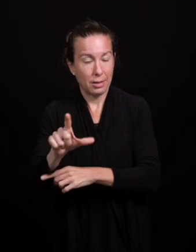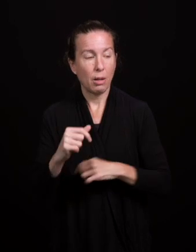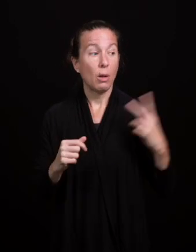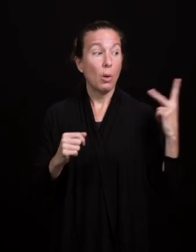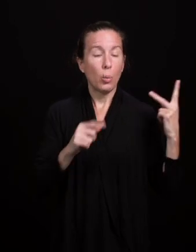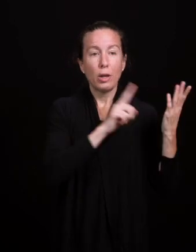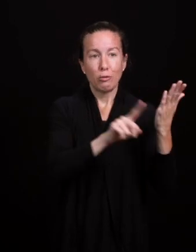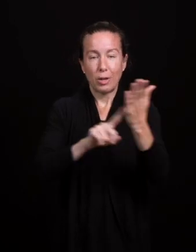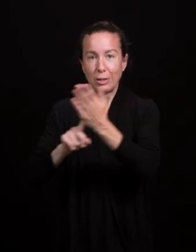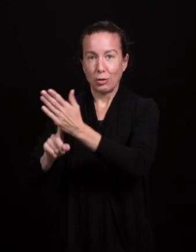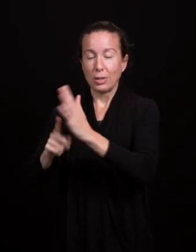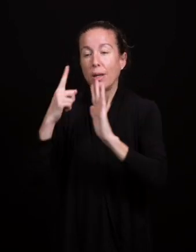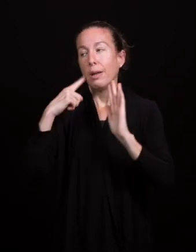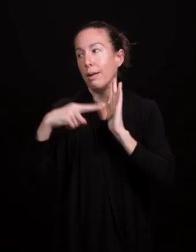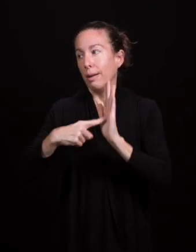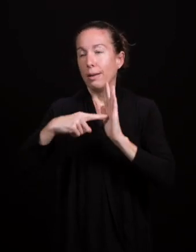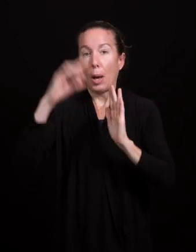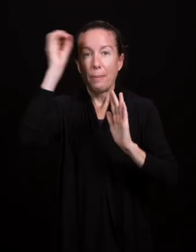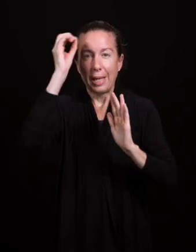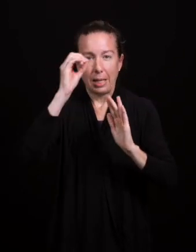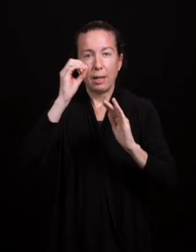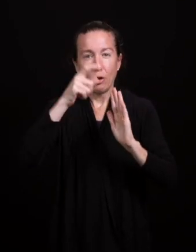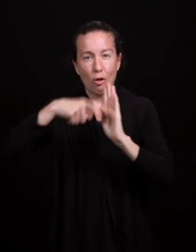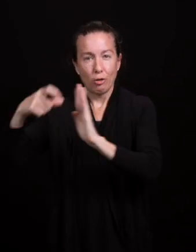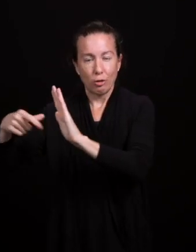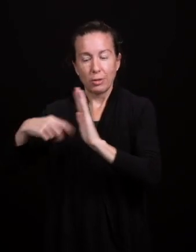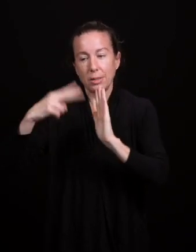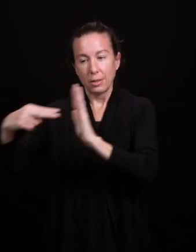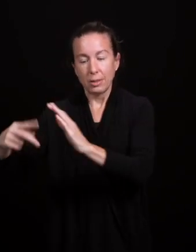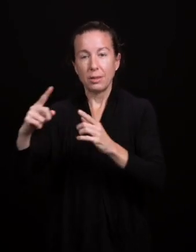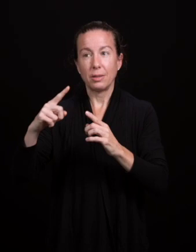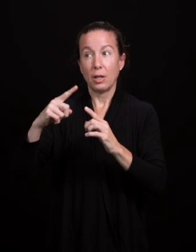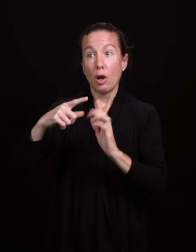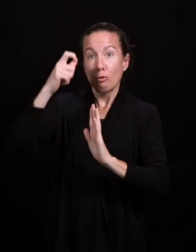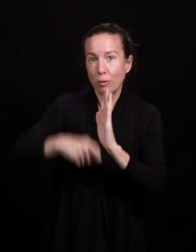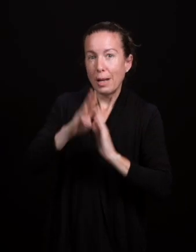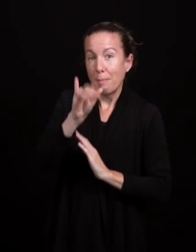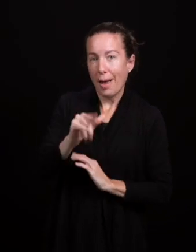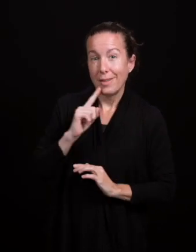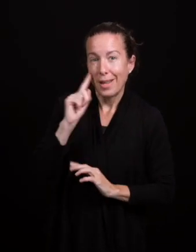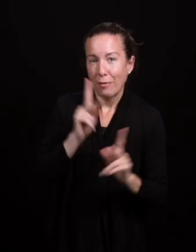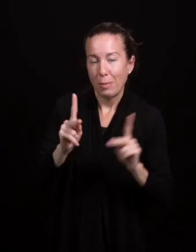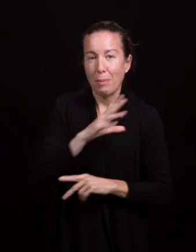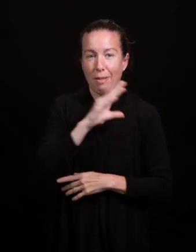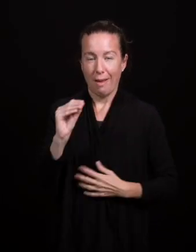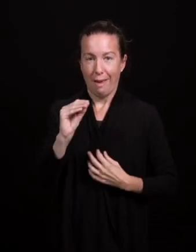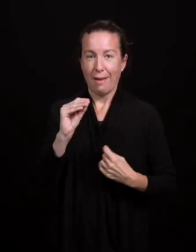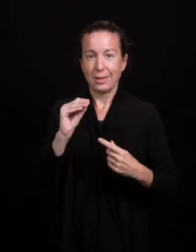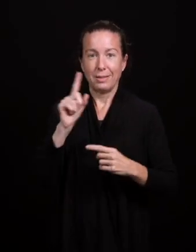of opinion pieces written by deaf people and children of deaf adults. The road to learning